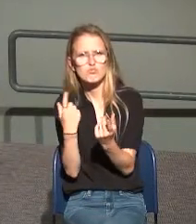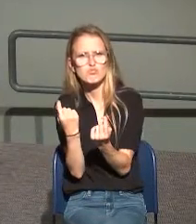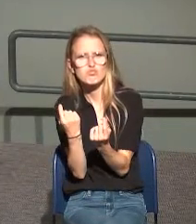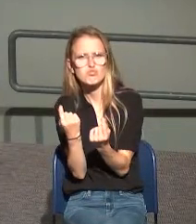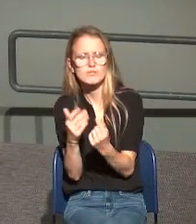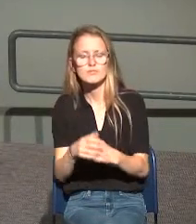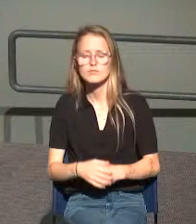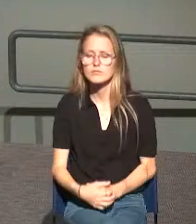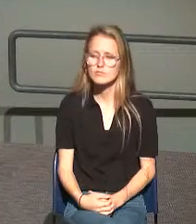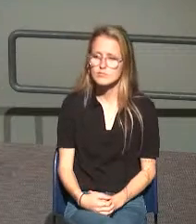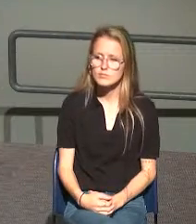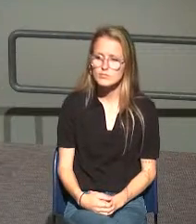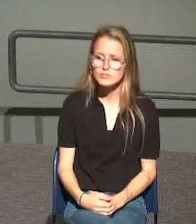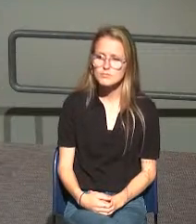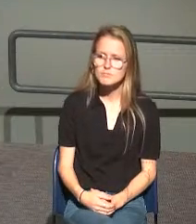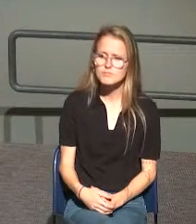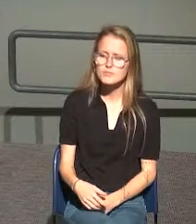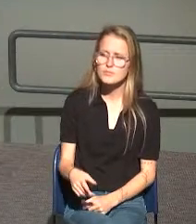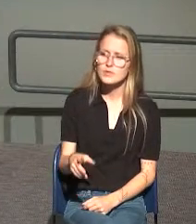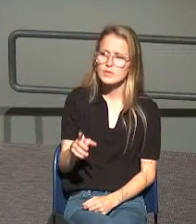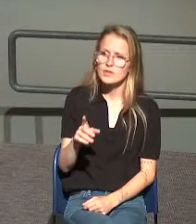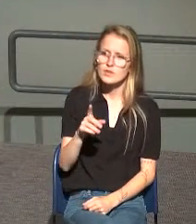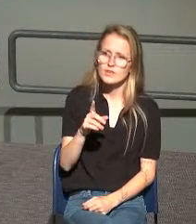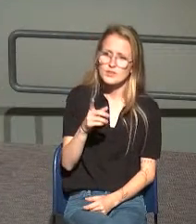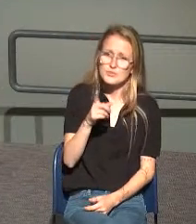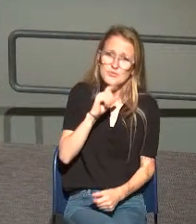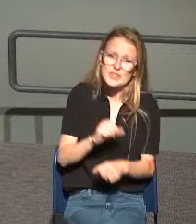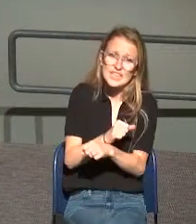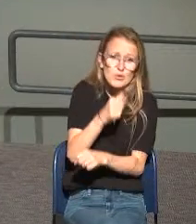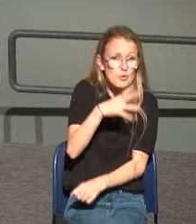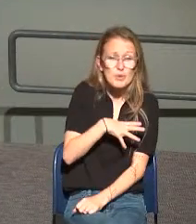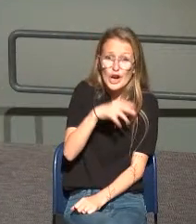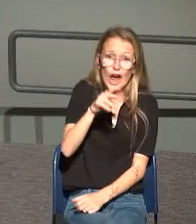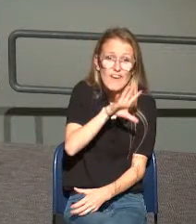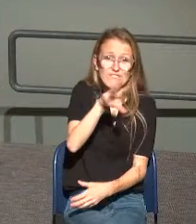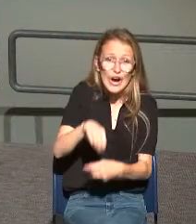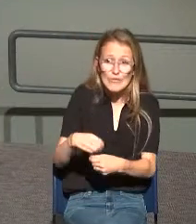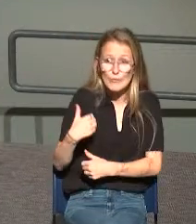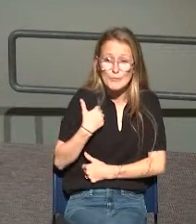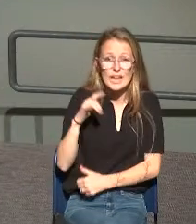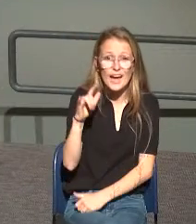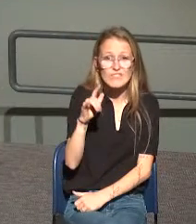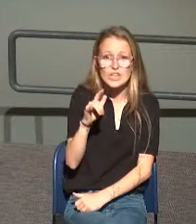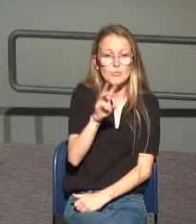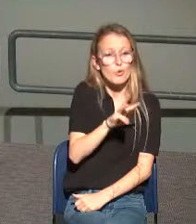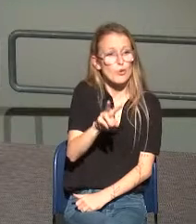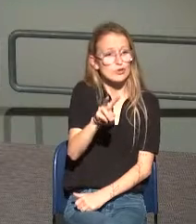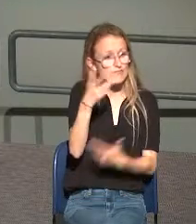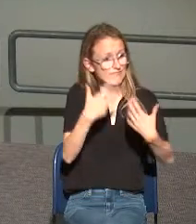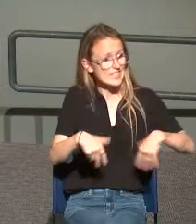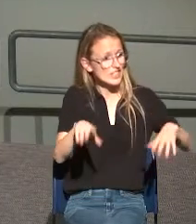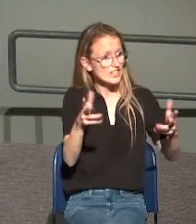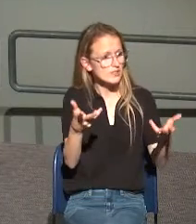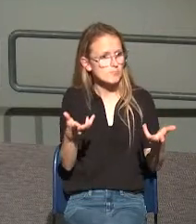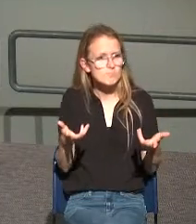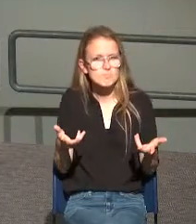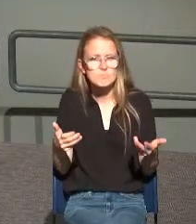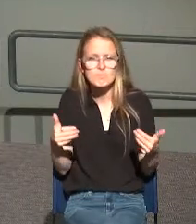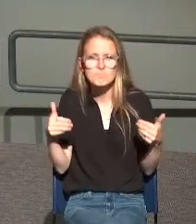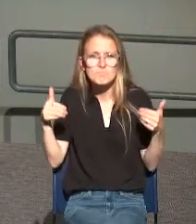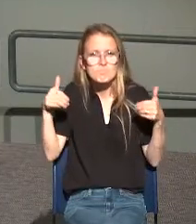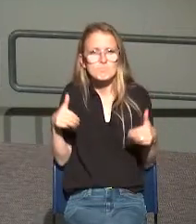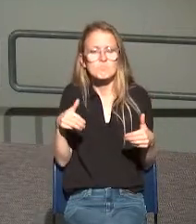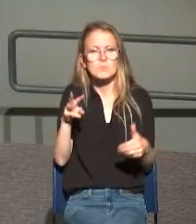them? Sure, Mike. They actually weren't doing much with military aviation after World War II. The WASP were disbanded